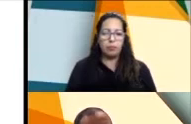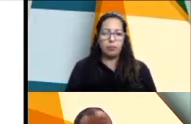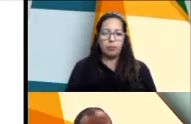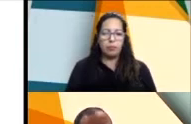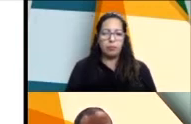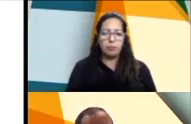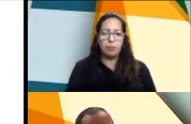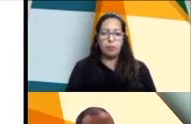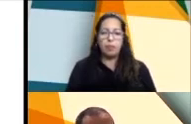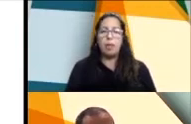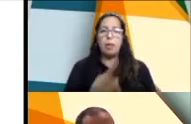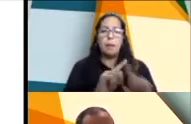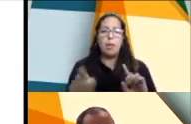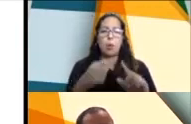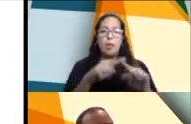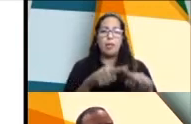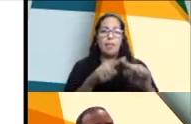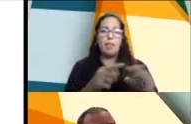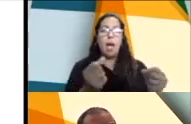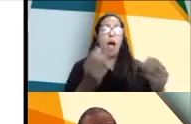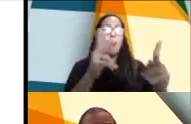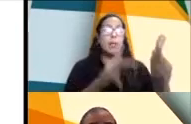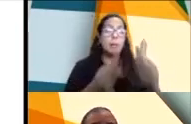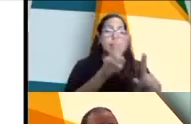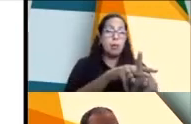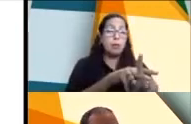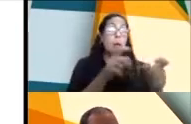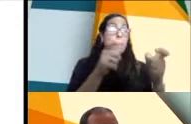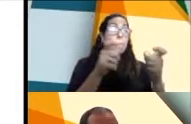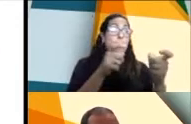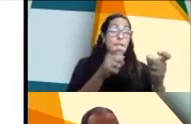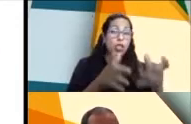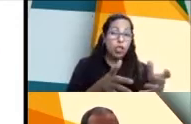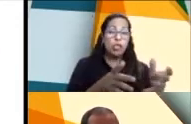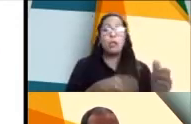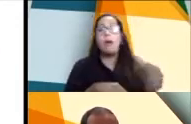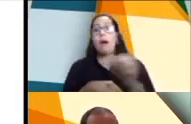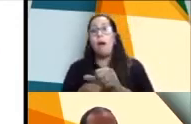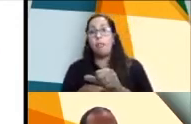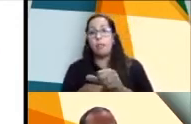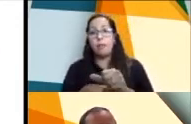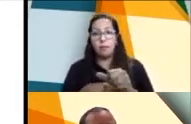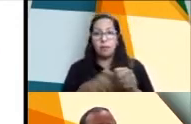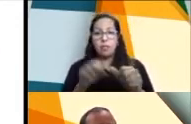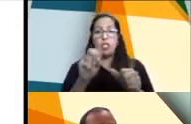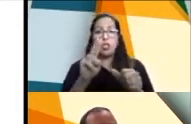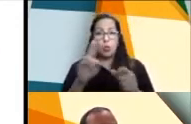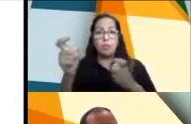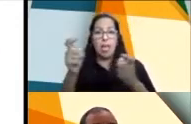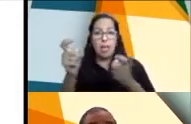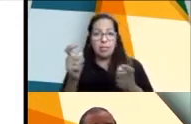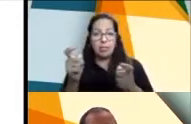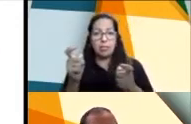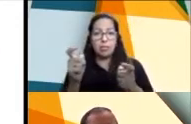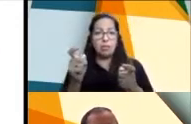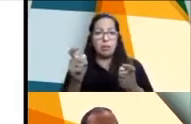derived by the number of recipients that they are going to be managing, and there are other subtasks that are going to be